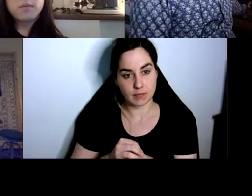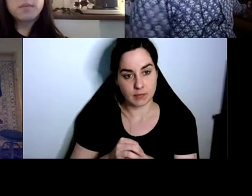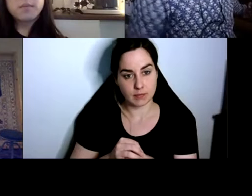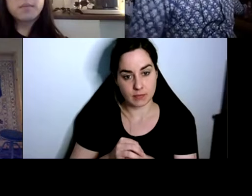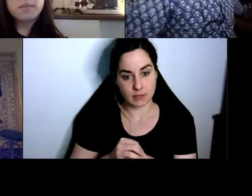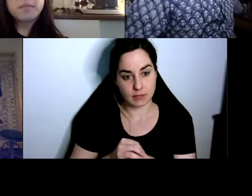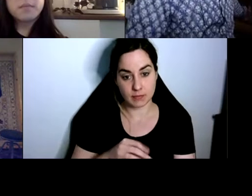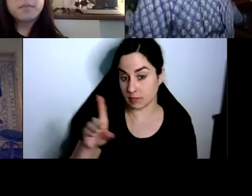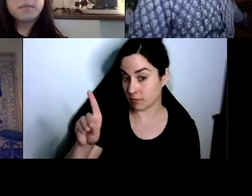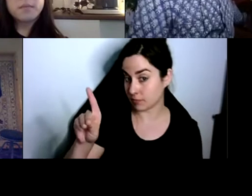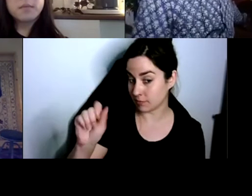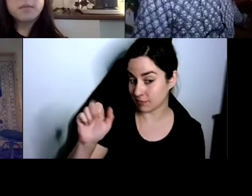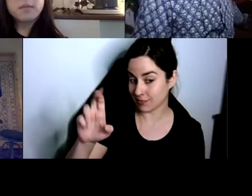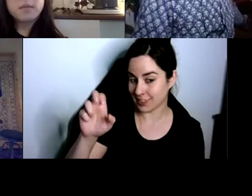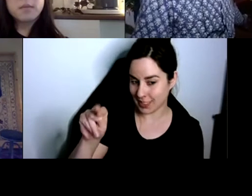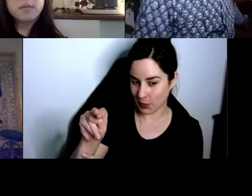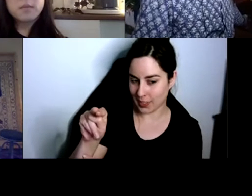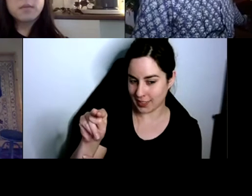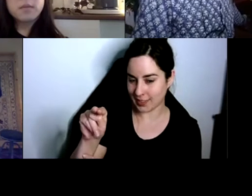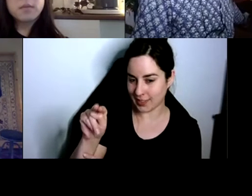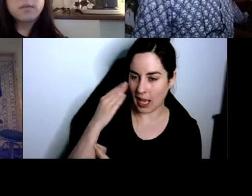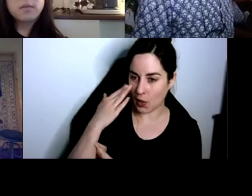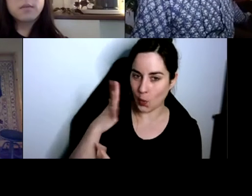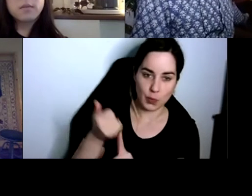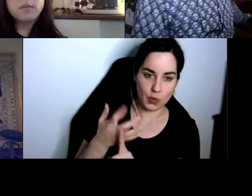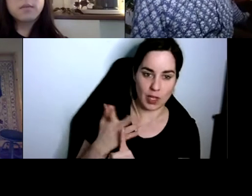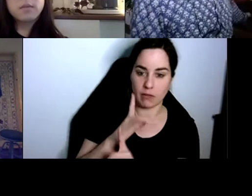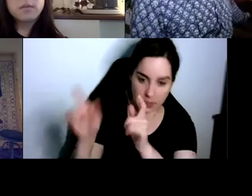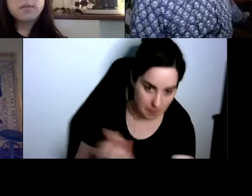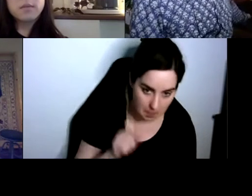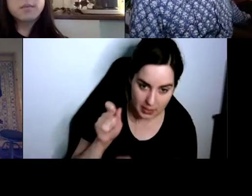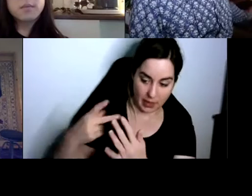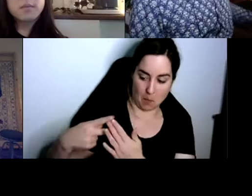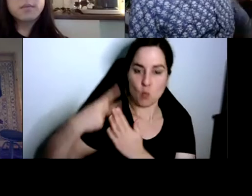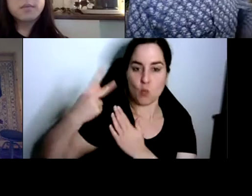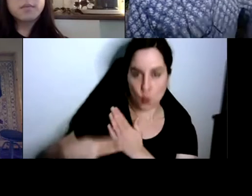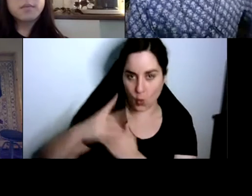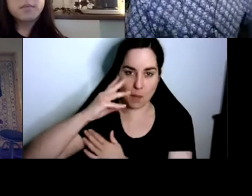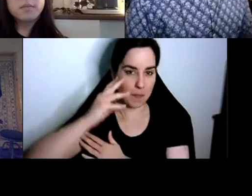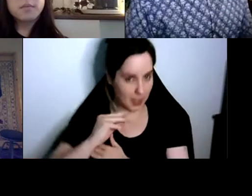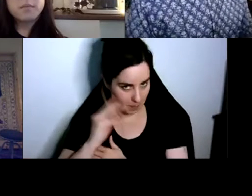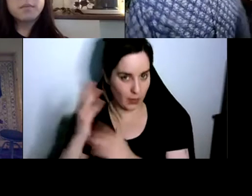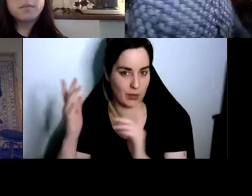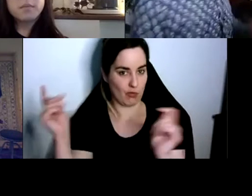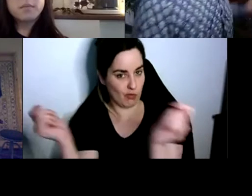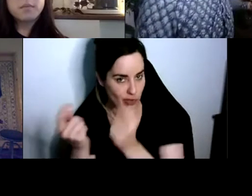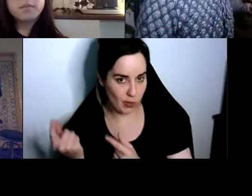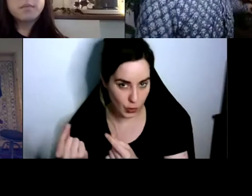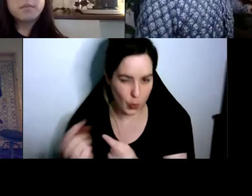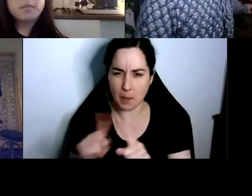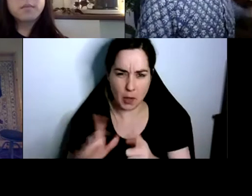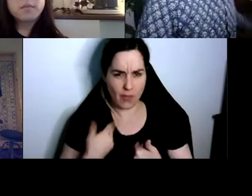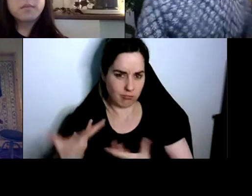Darian, I know that you don't have explicit programming experience with festivals, but you've been involved with them in other